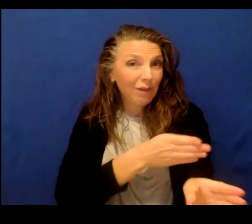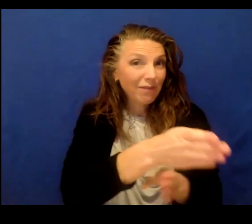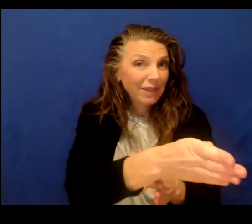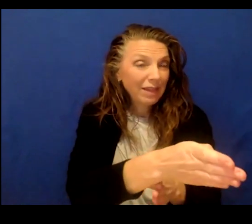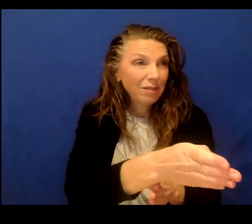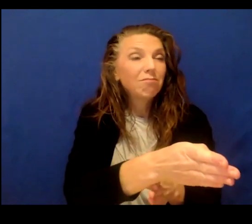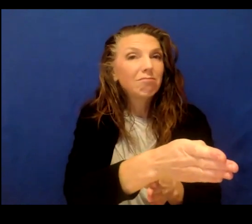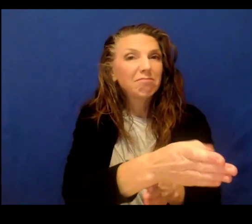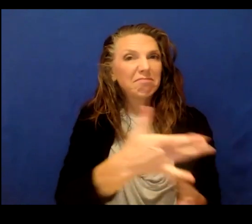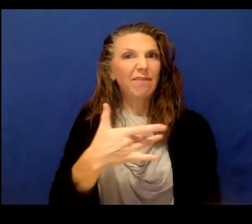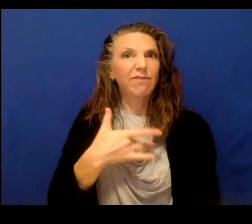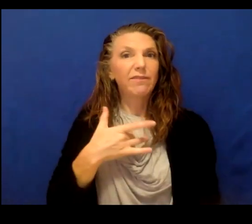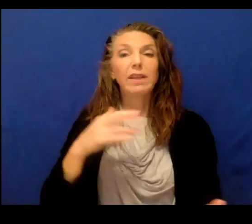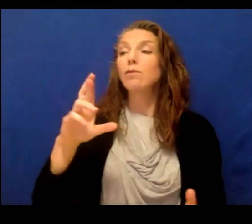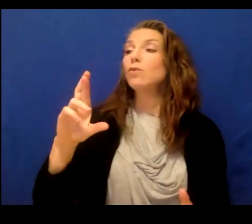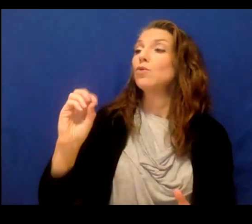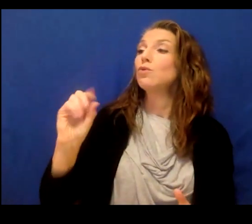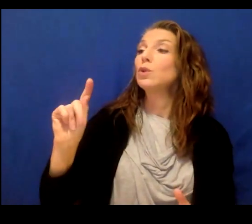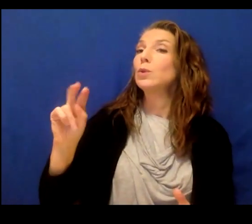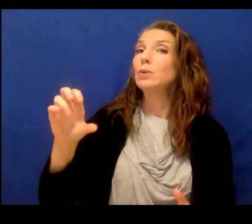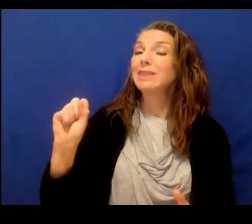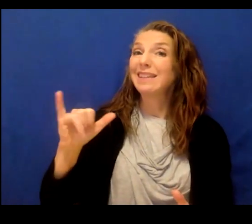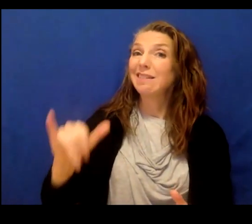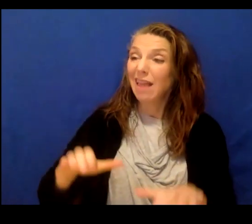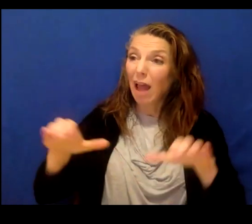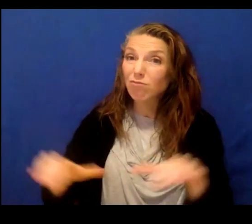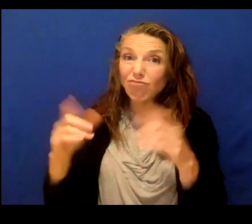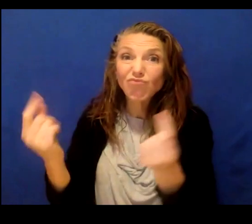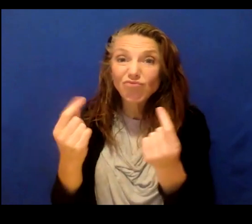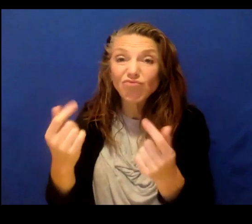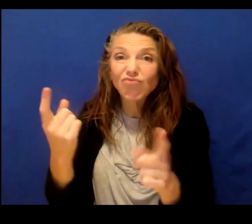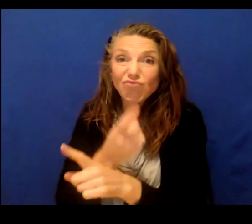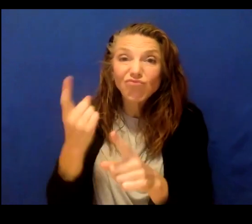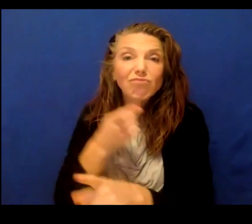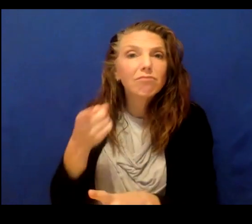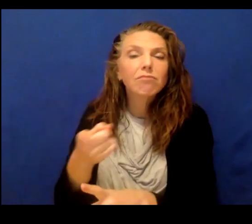see and view routines as such a fundamental practice